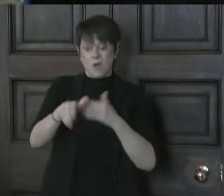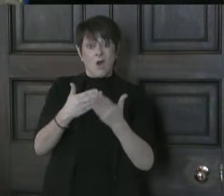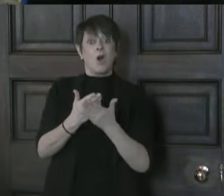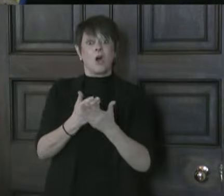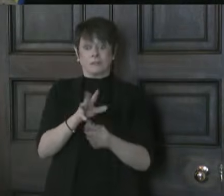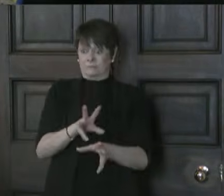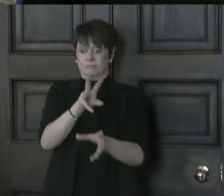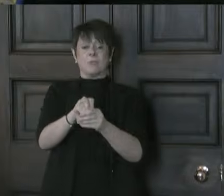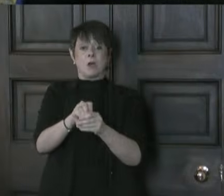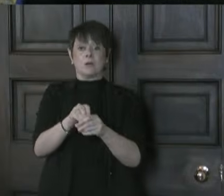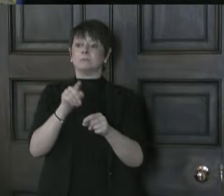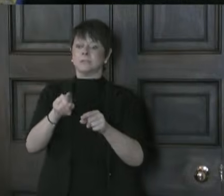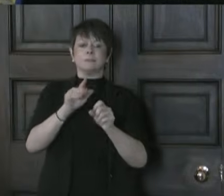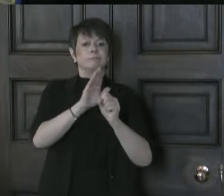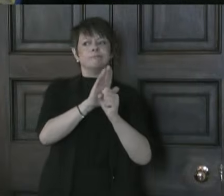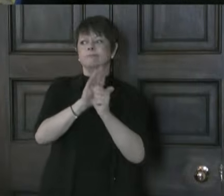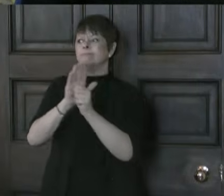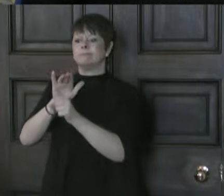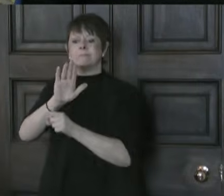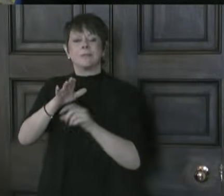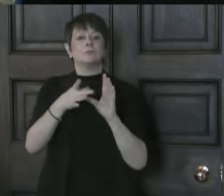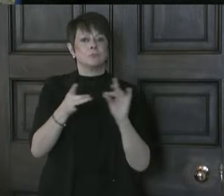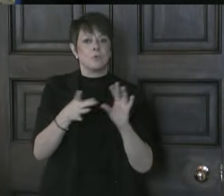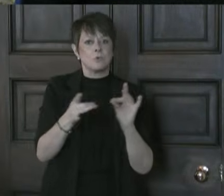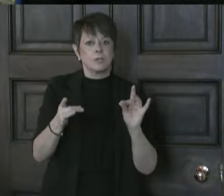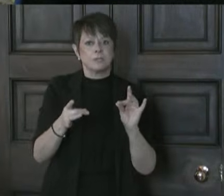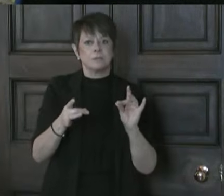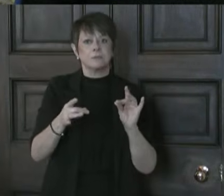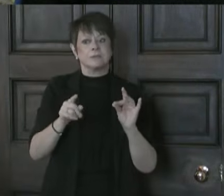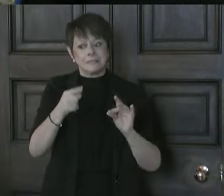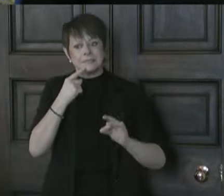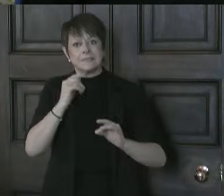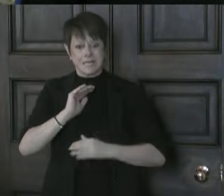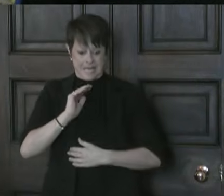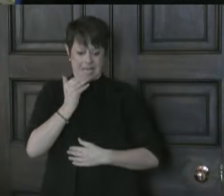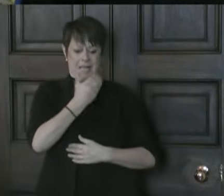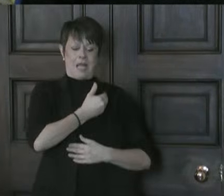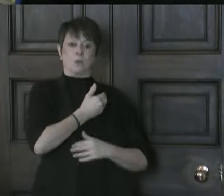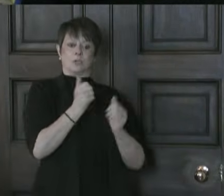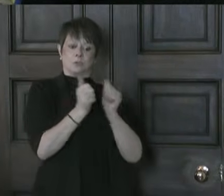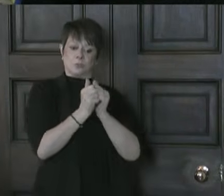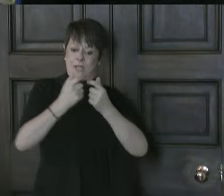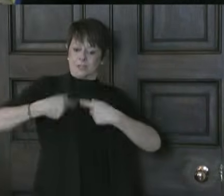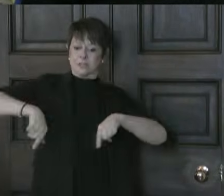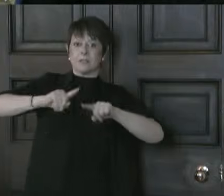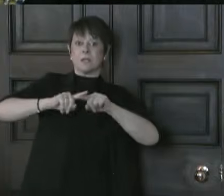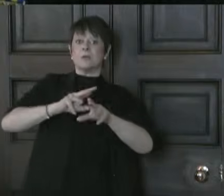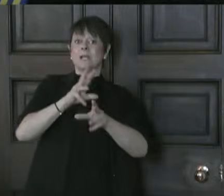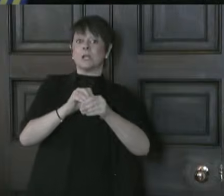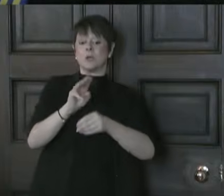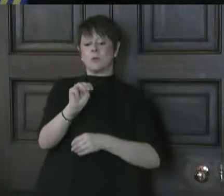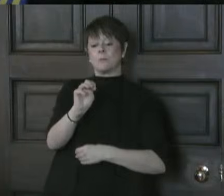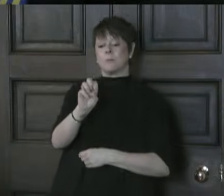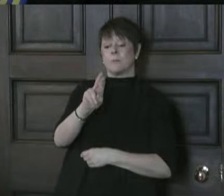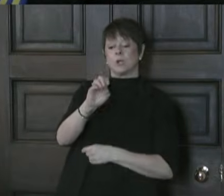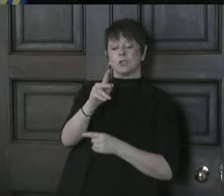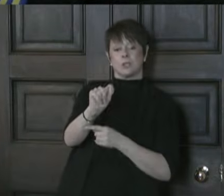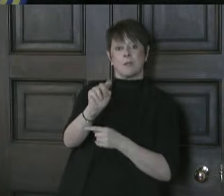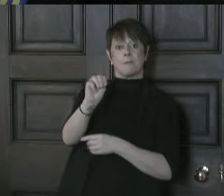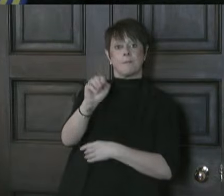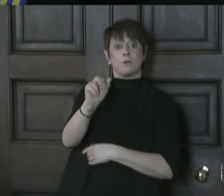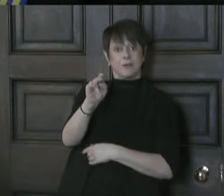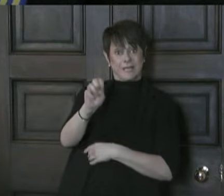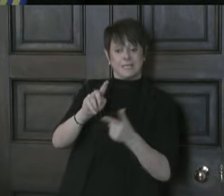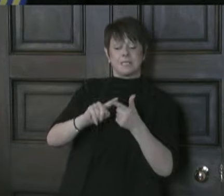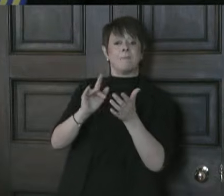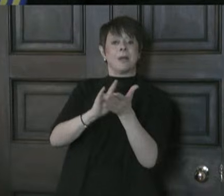Labrador or any other country, ours served with, including the Merchant Marine, Medical